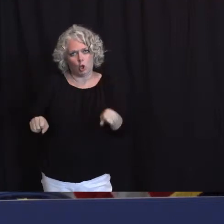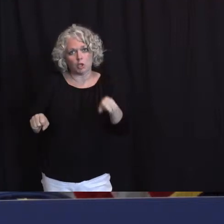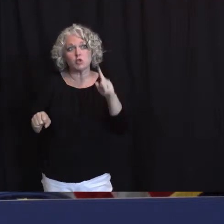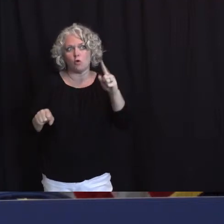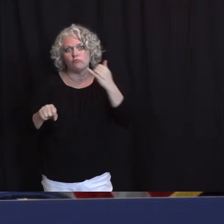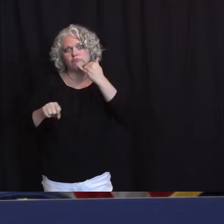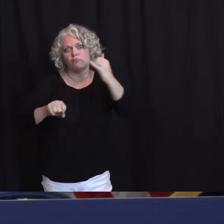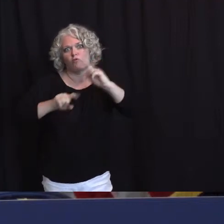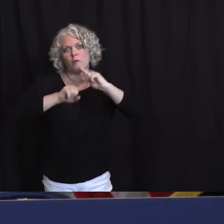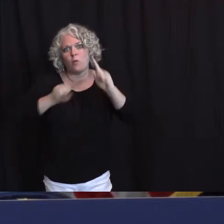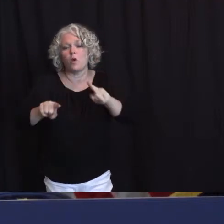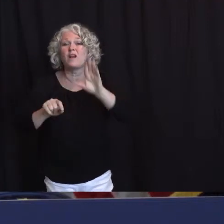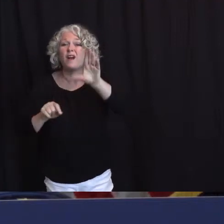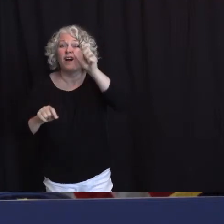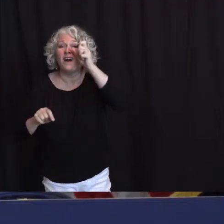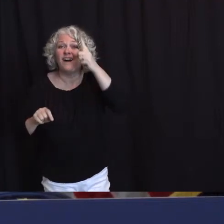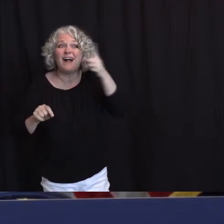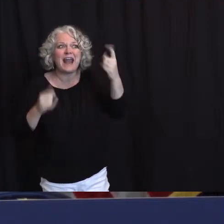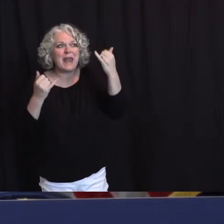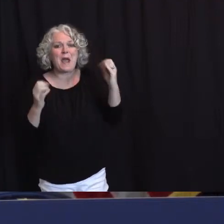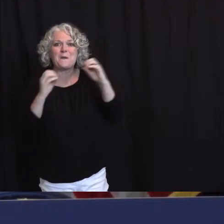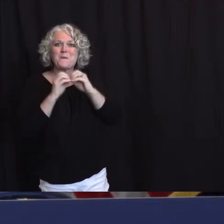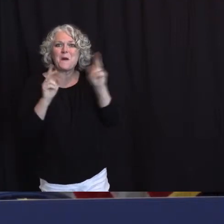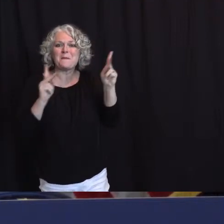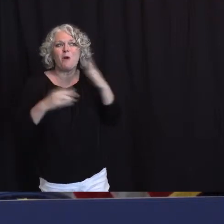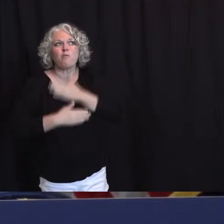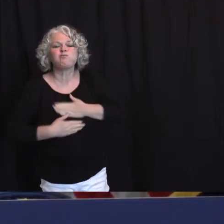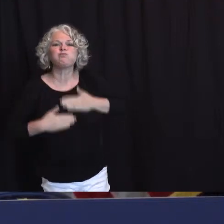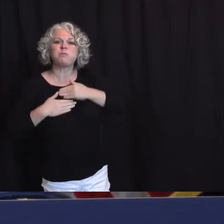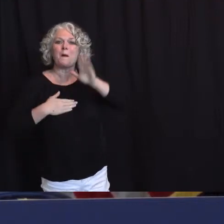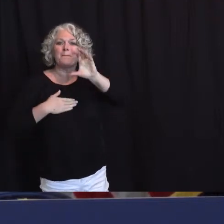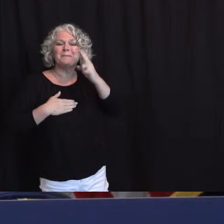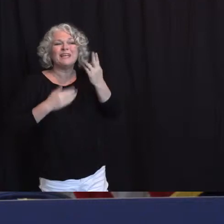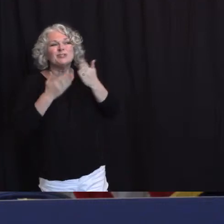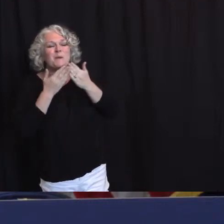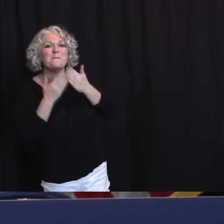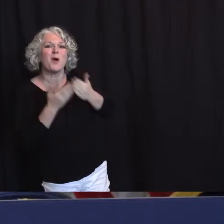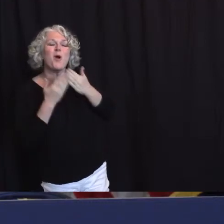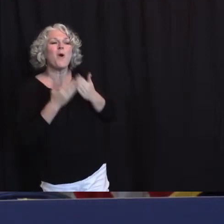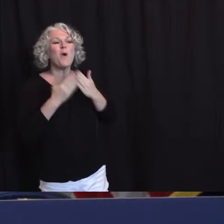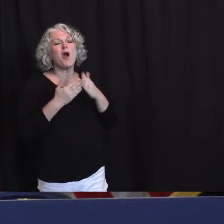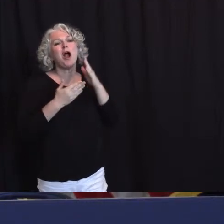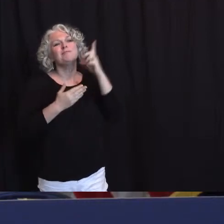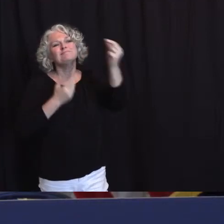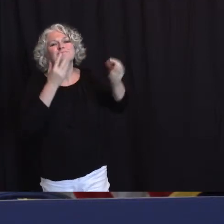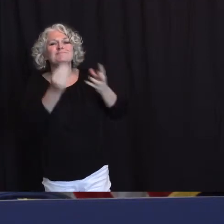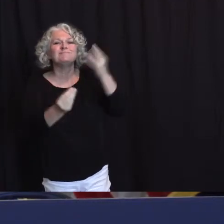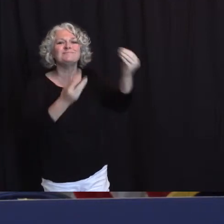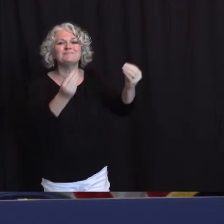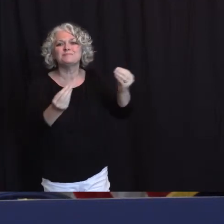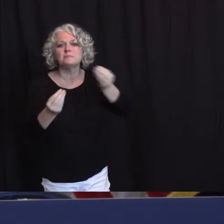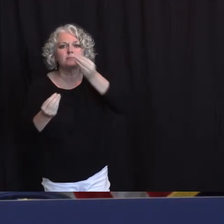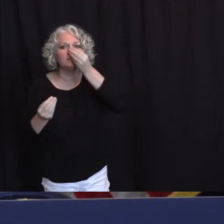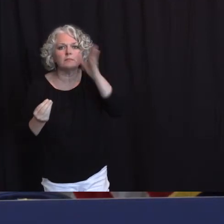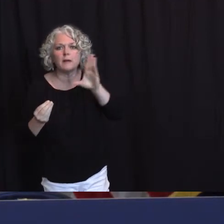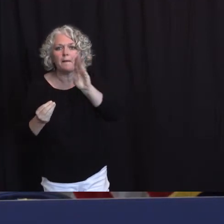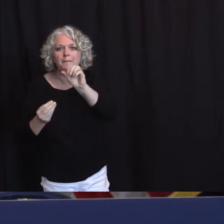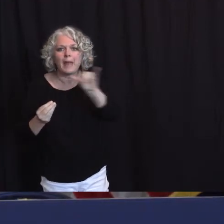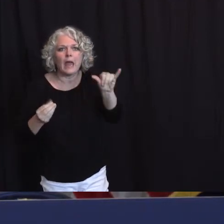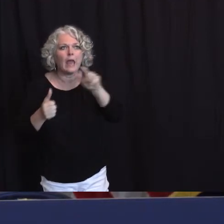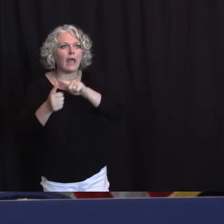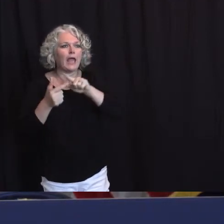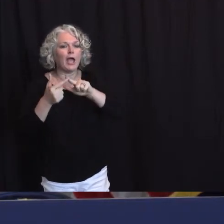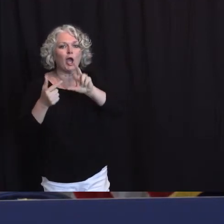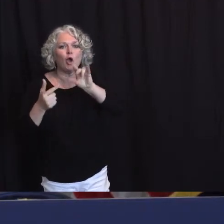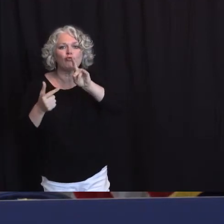recreational boating season, I also remind those going out on the water, regardless of what type of, lake, ocean, bay, river,